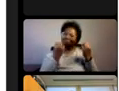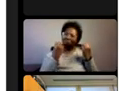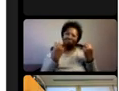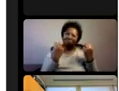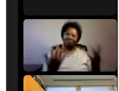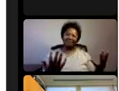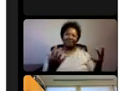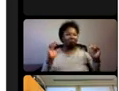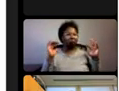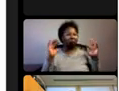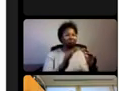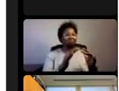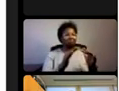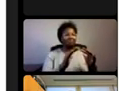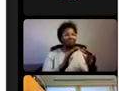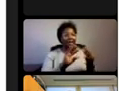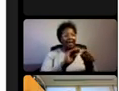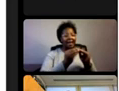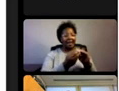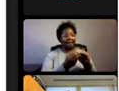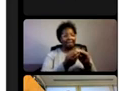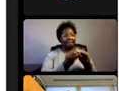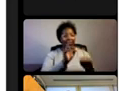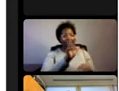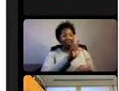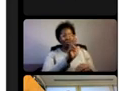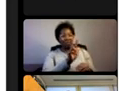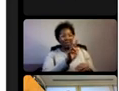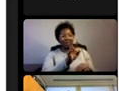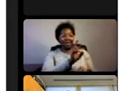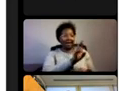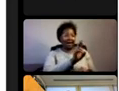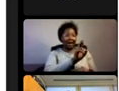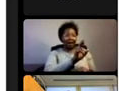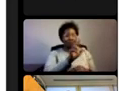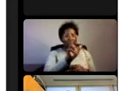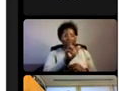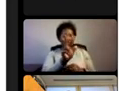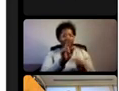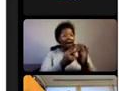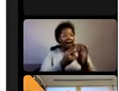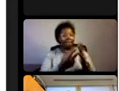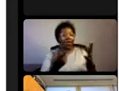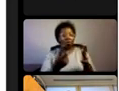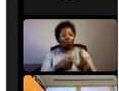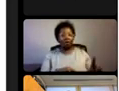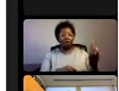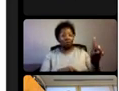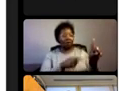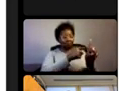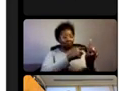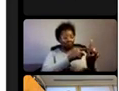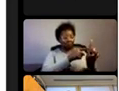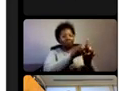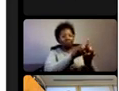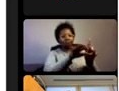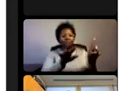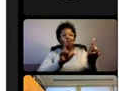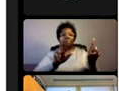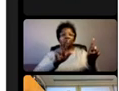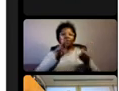of 3. What that R is telling you is every one person is going to spread it to 3 people,